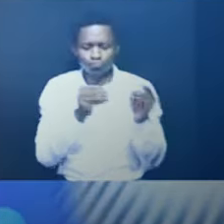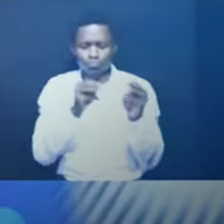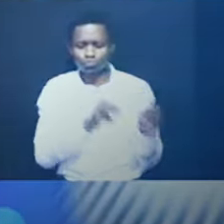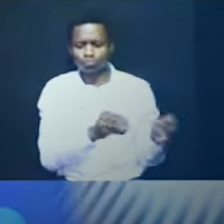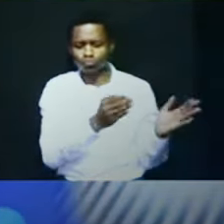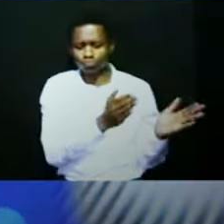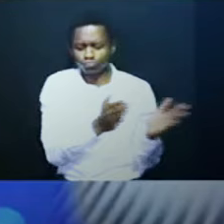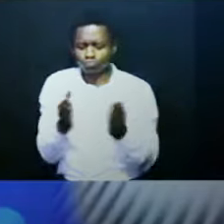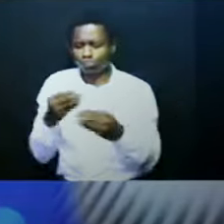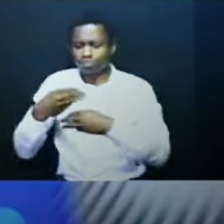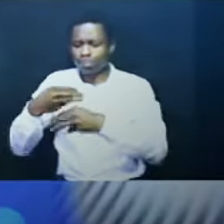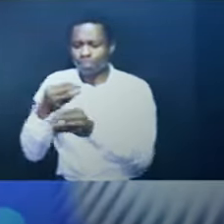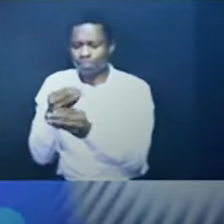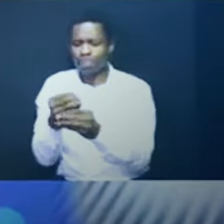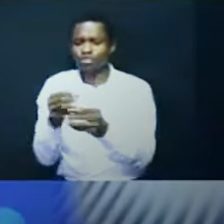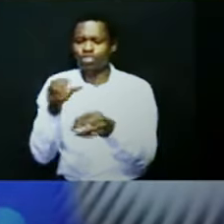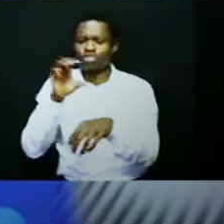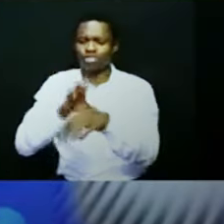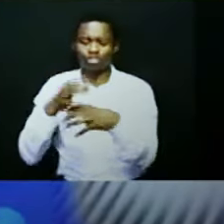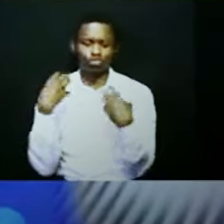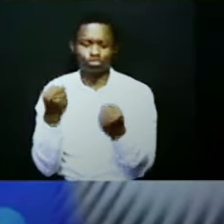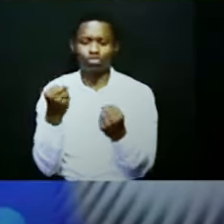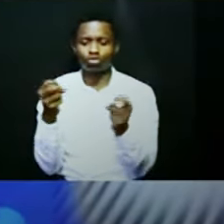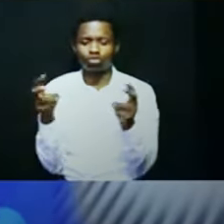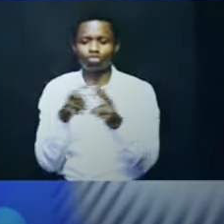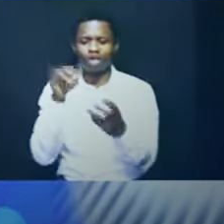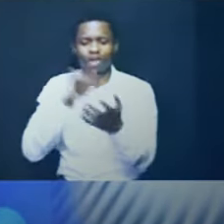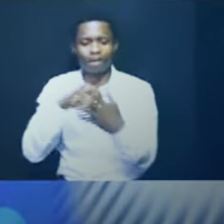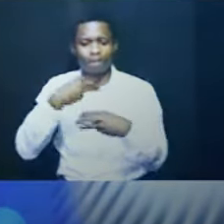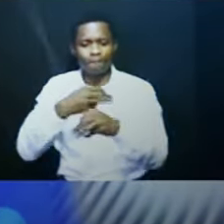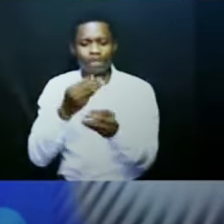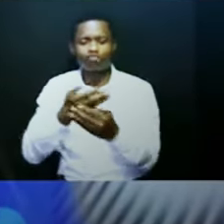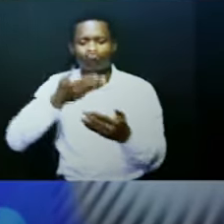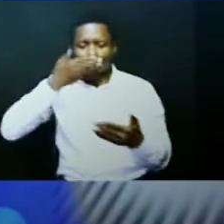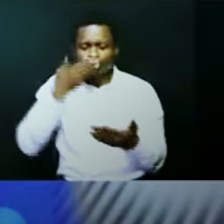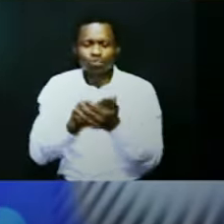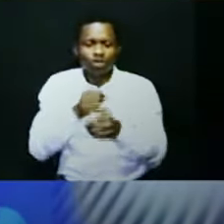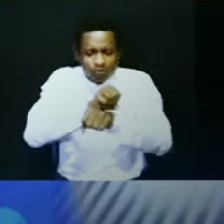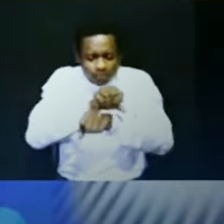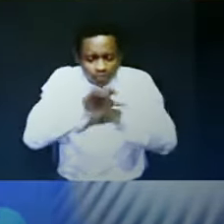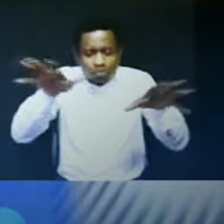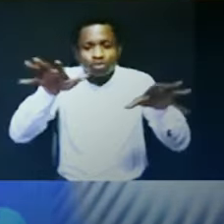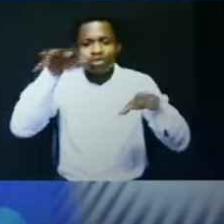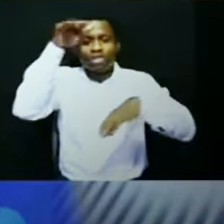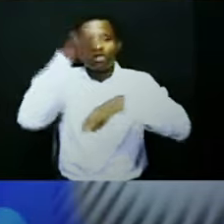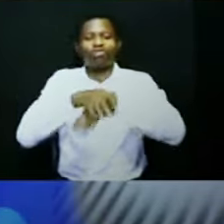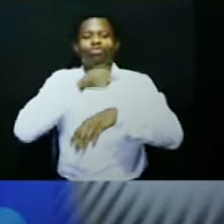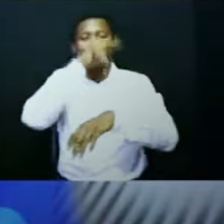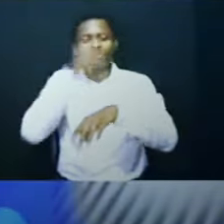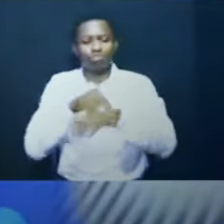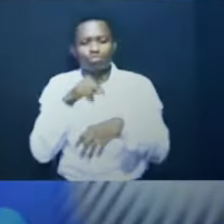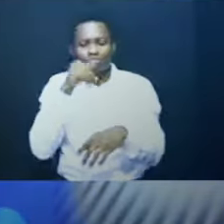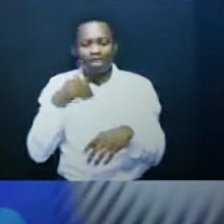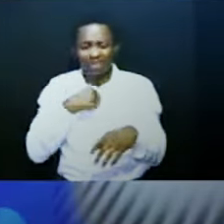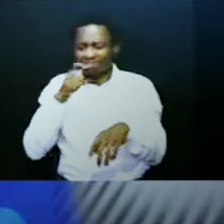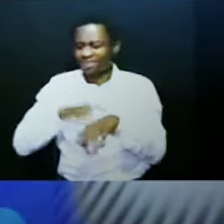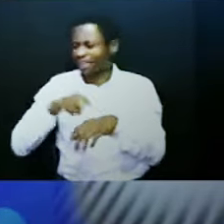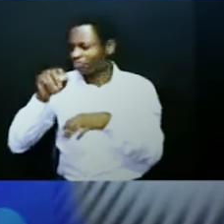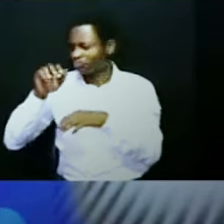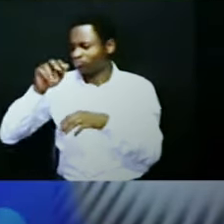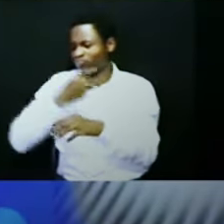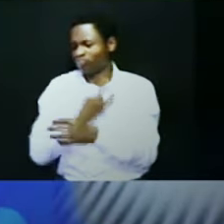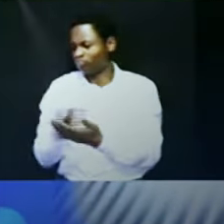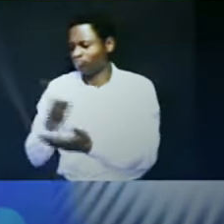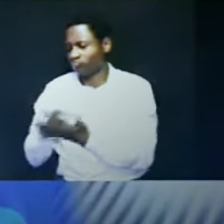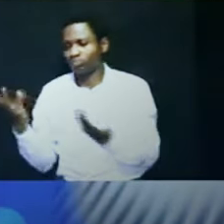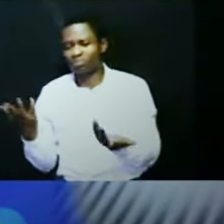so we can make maximum impact in the nation. There is no time to waste. We came on